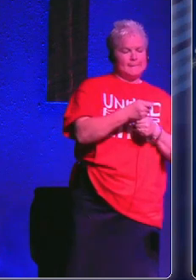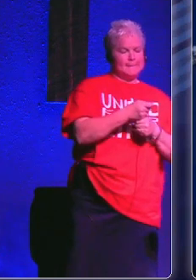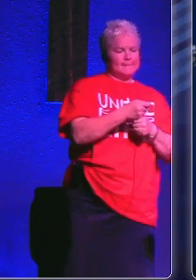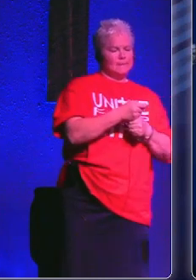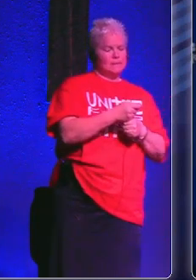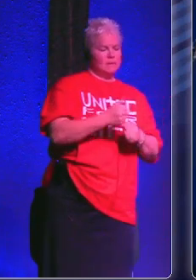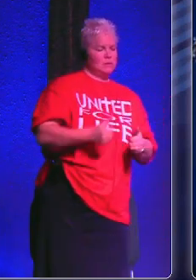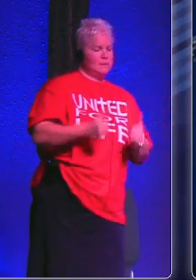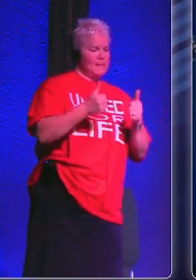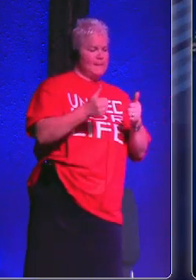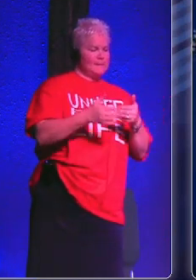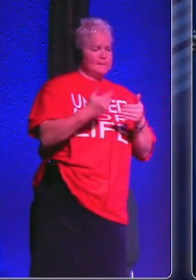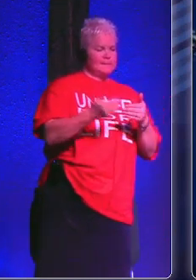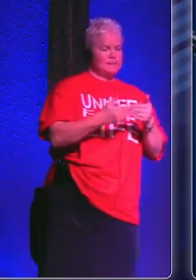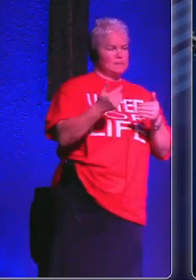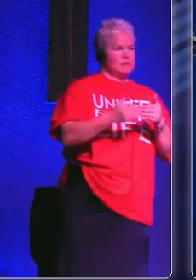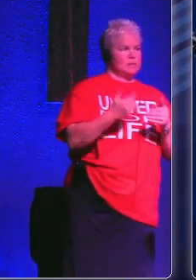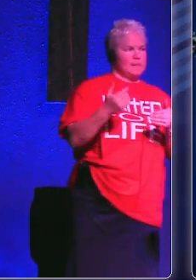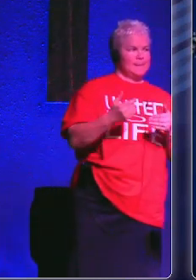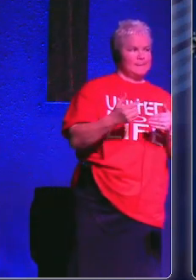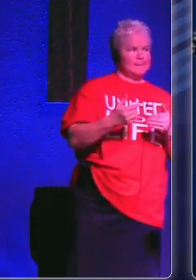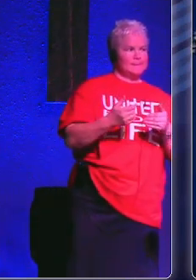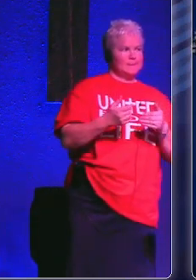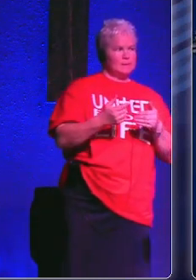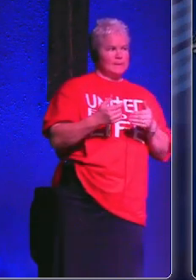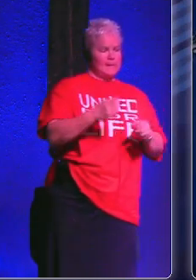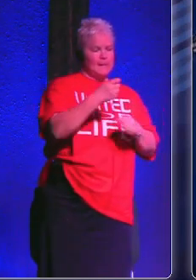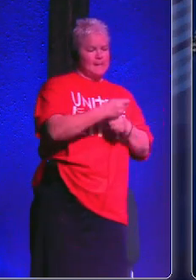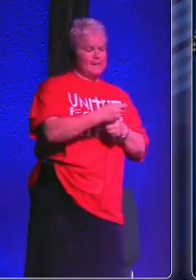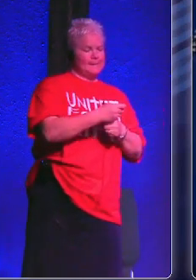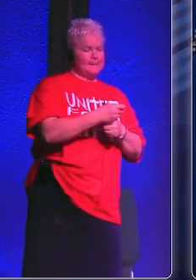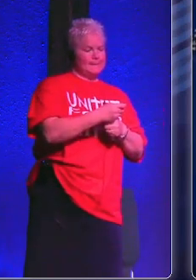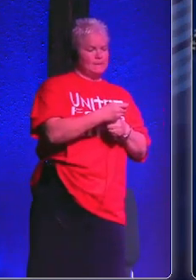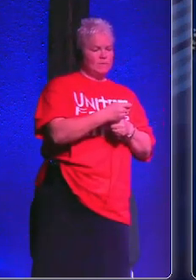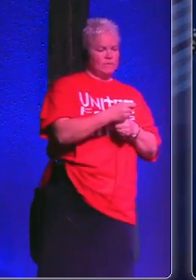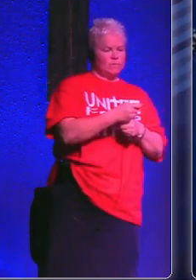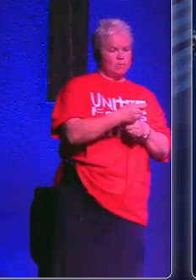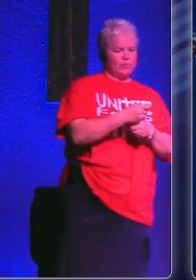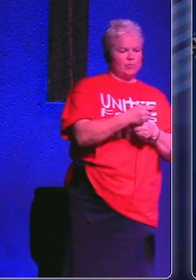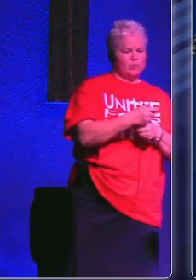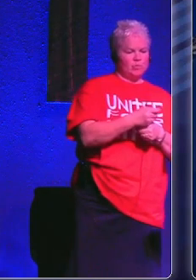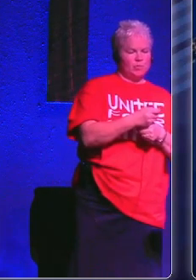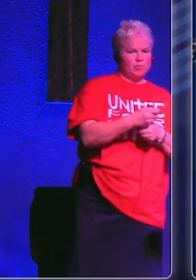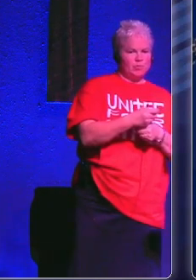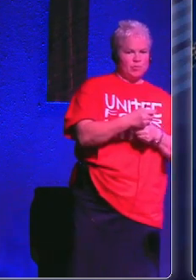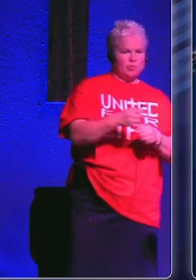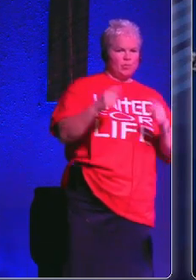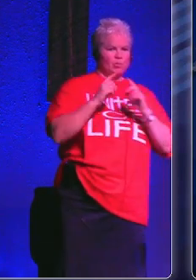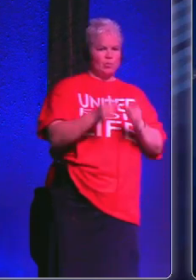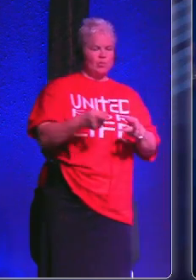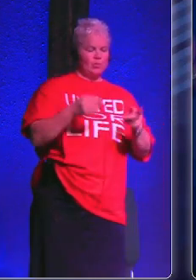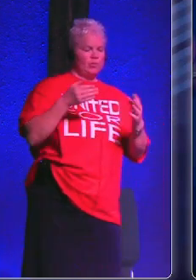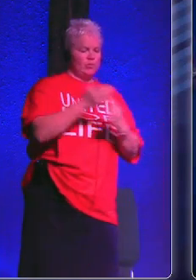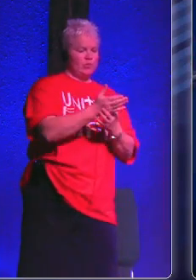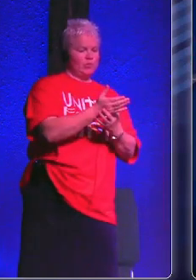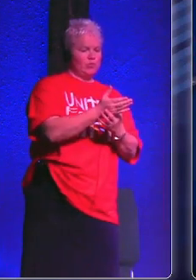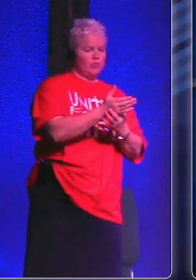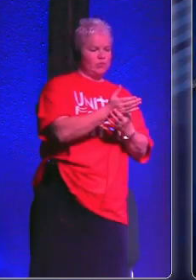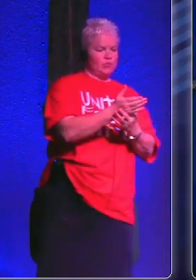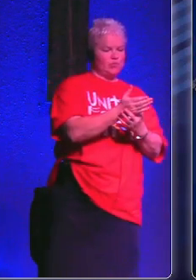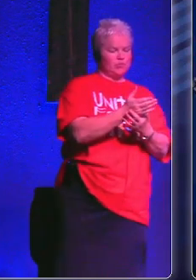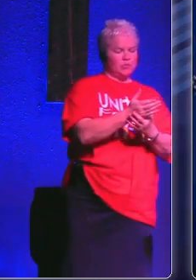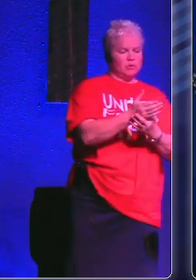Hardships. They don't call them easy ships, do they? They call them hardships because they're hard to go through. They're hard to go